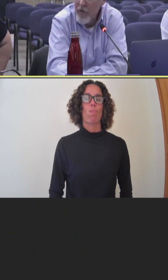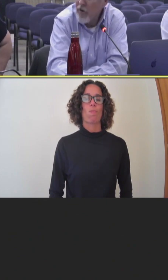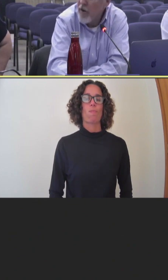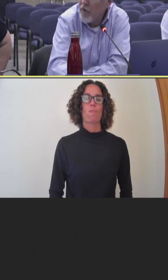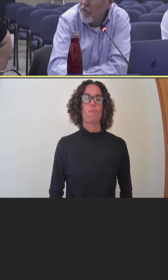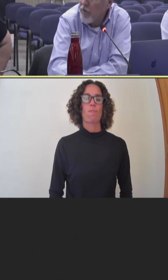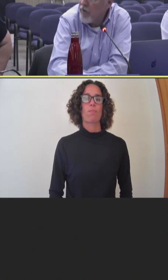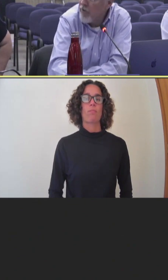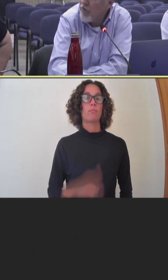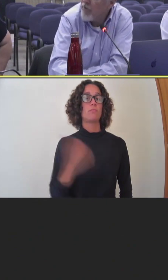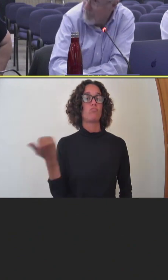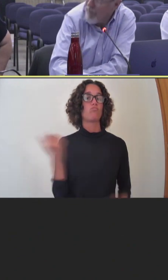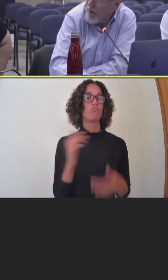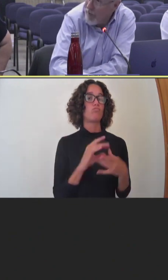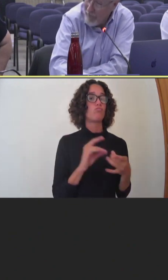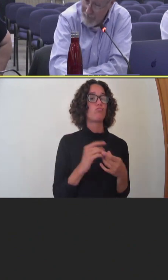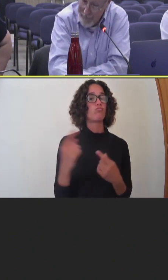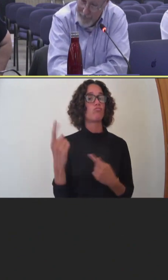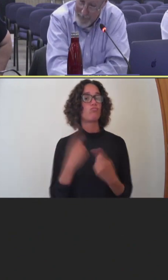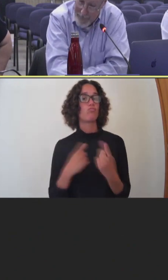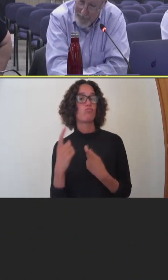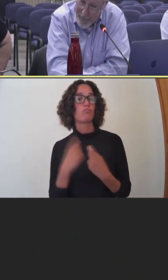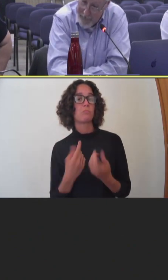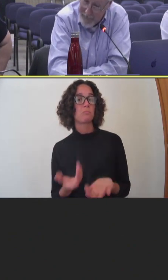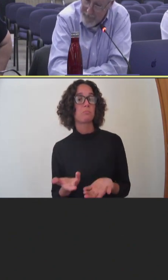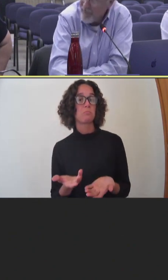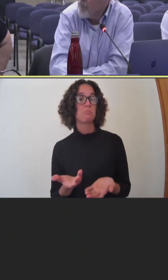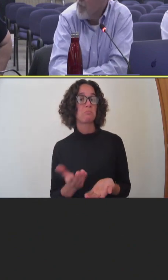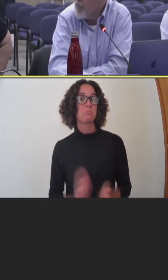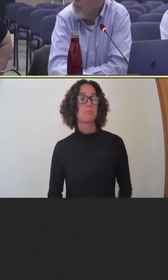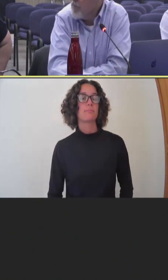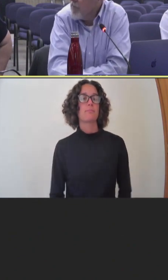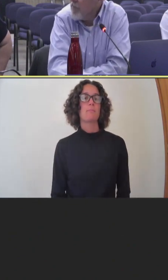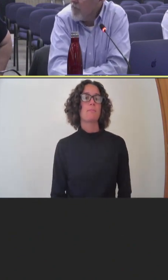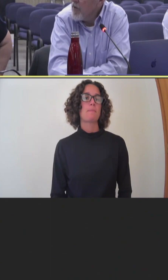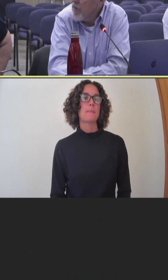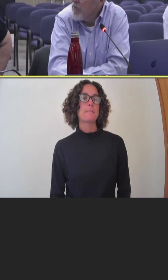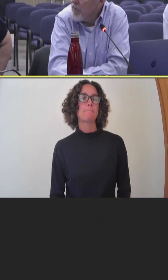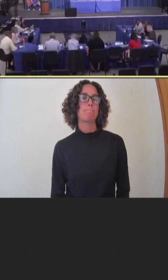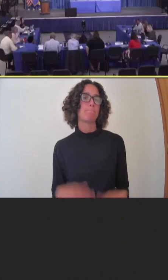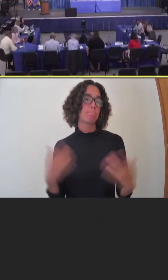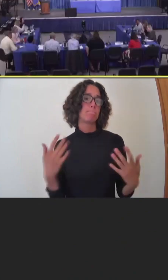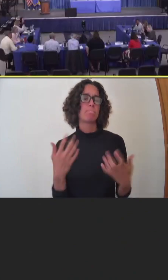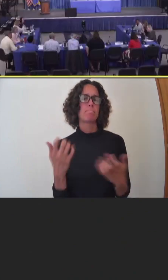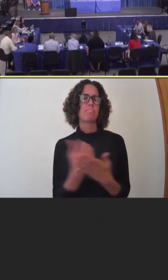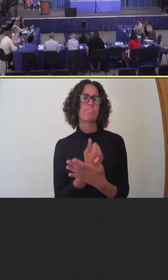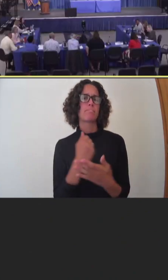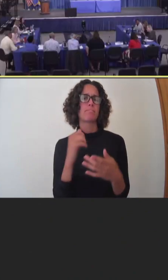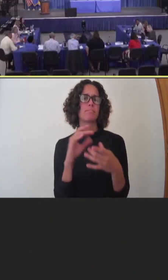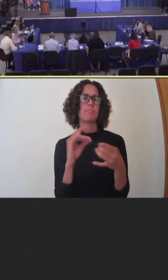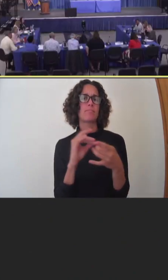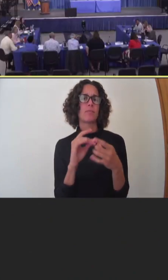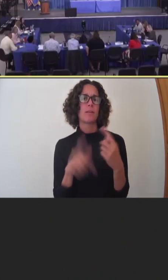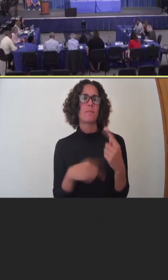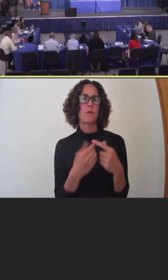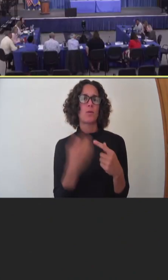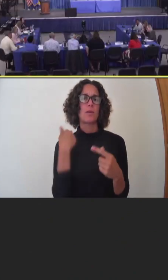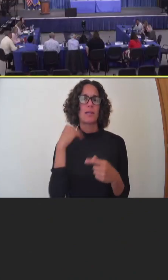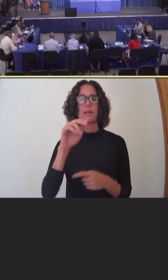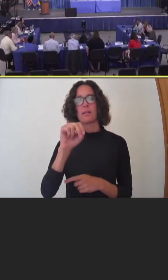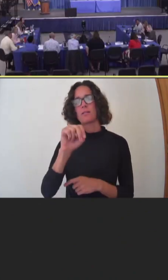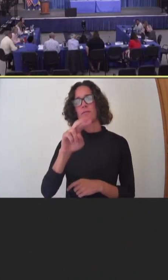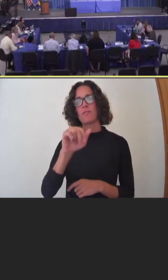Other comments or questions? Yeah. I was just going to make a comment about the last NVAC meeting where there was that